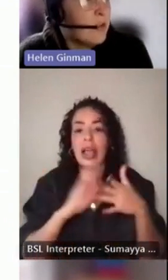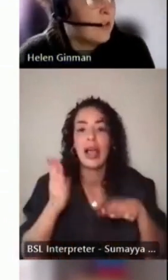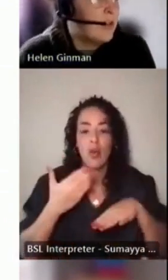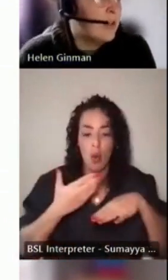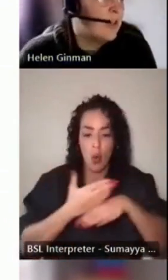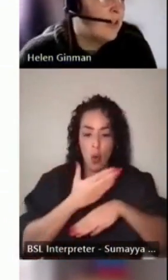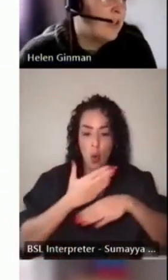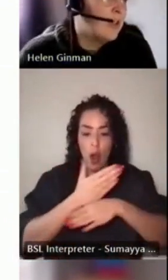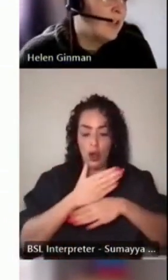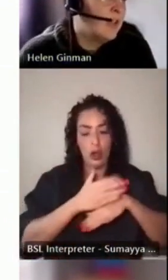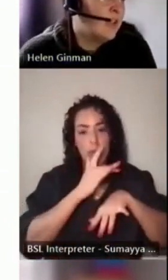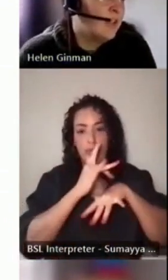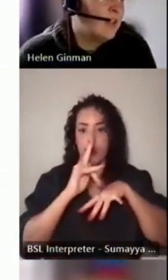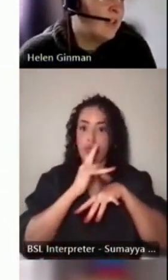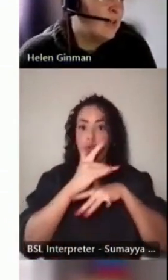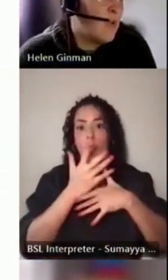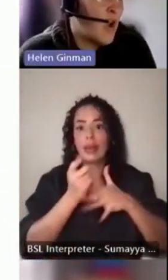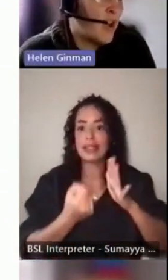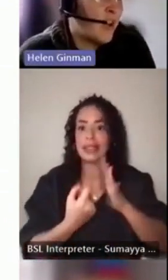issues,